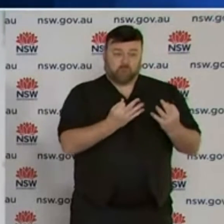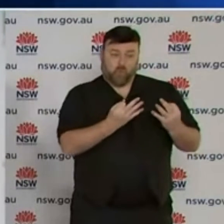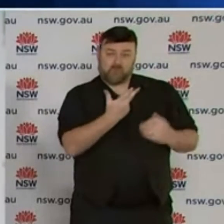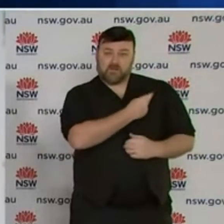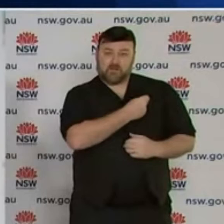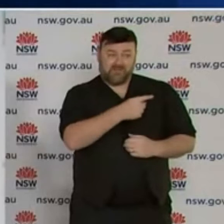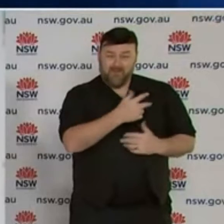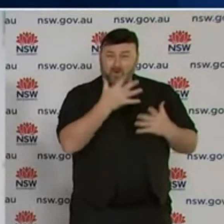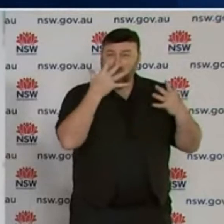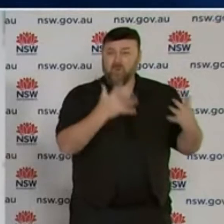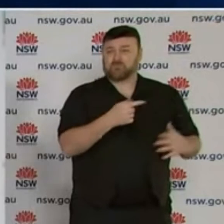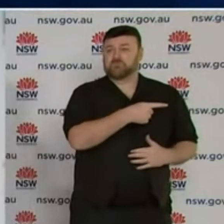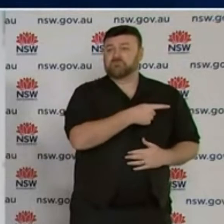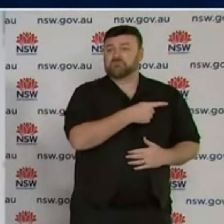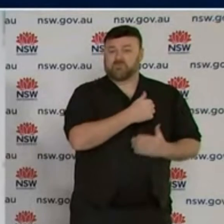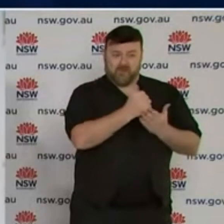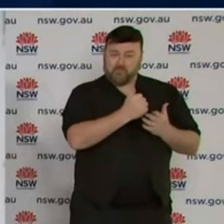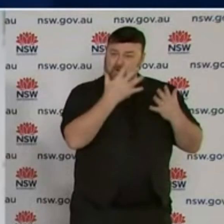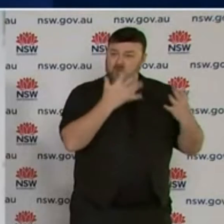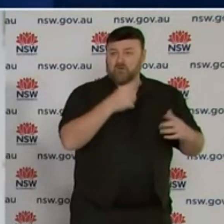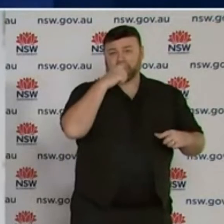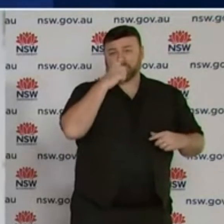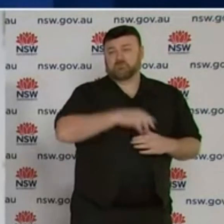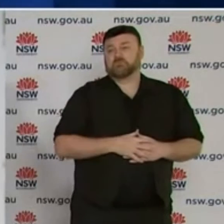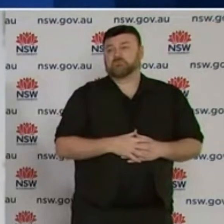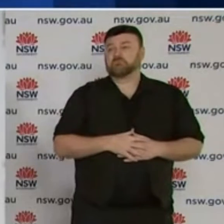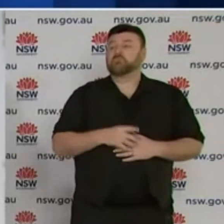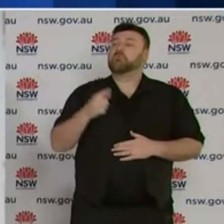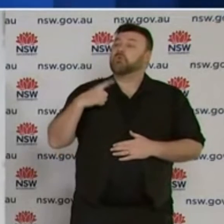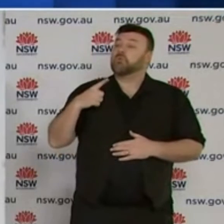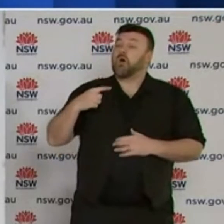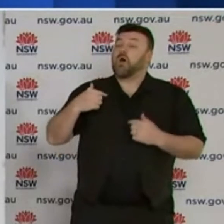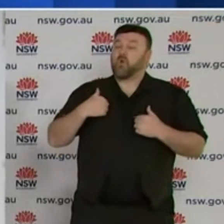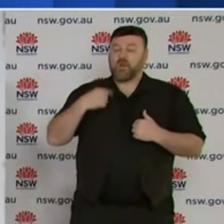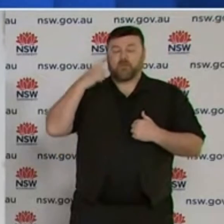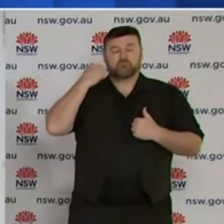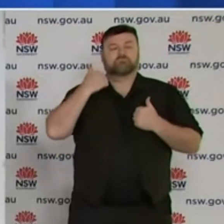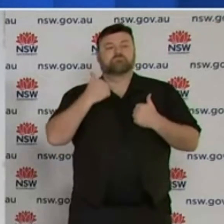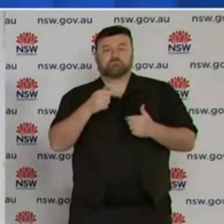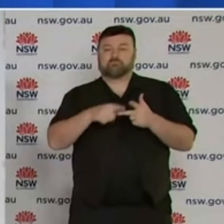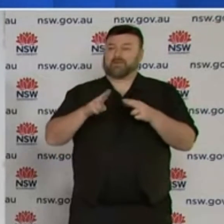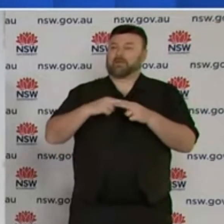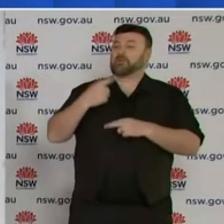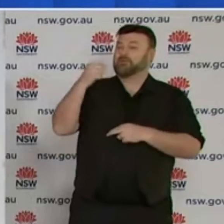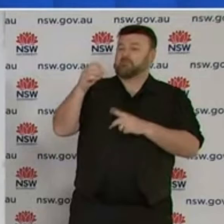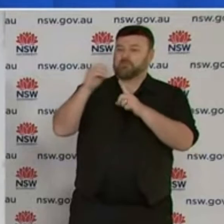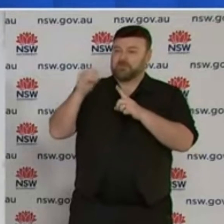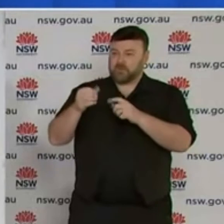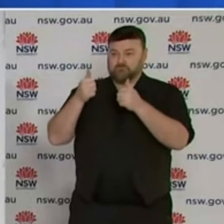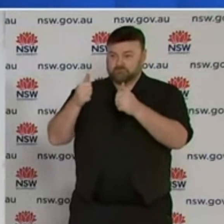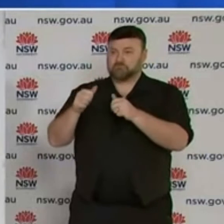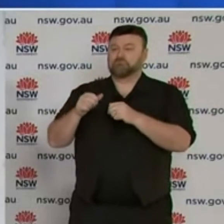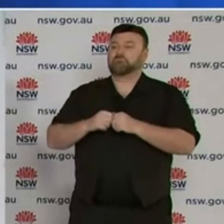people. And that's why we're encouraged that at least by the time we open up at 70% double dose, we should have